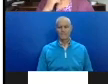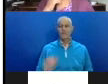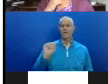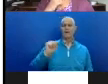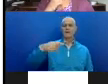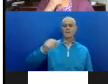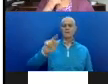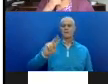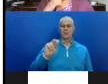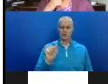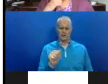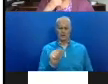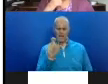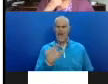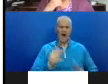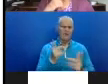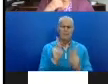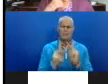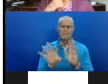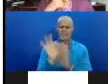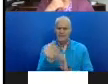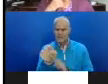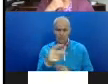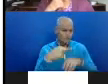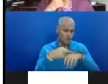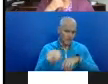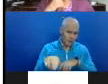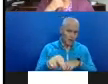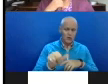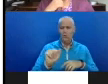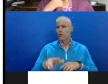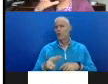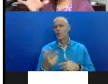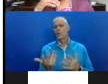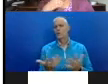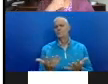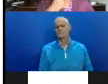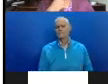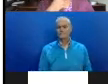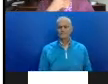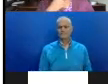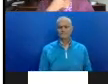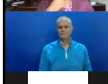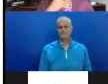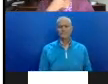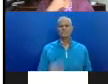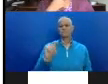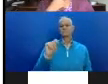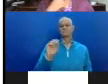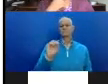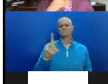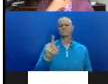How do people find you? Do they get referred to you, or are you connected to? So